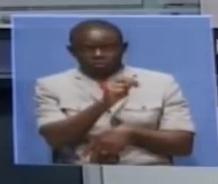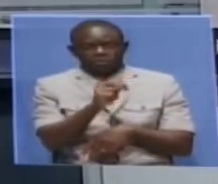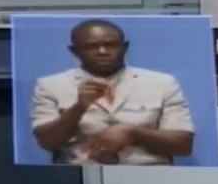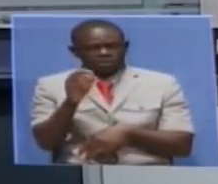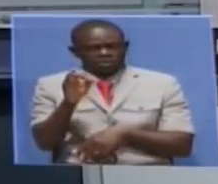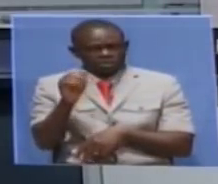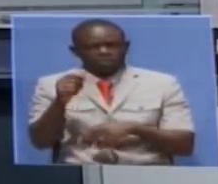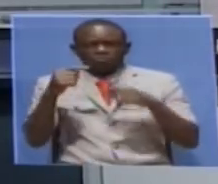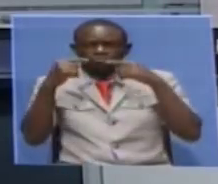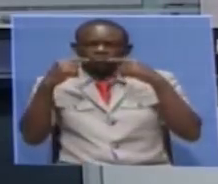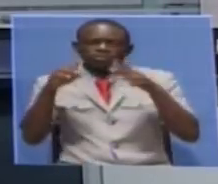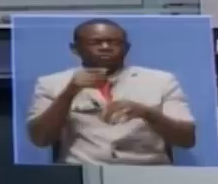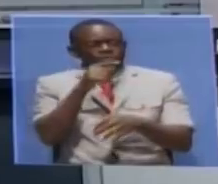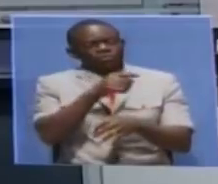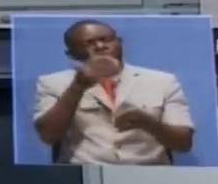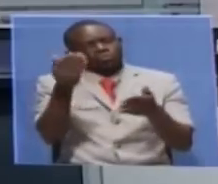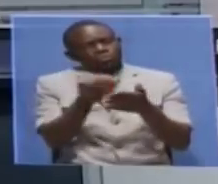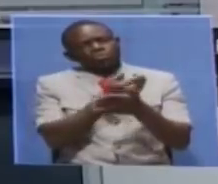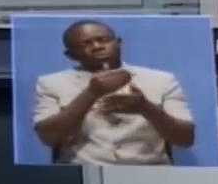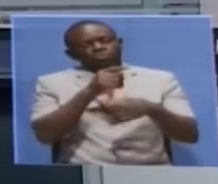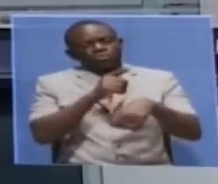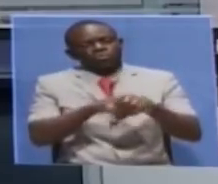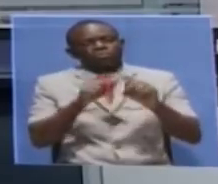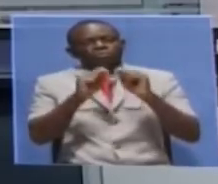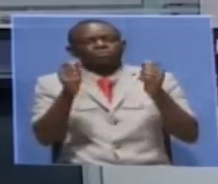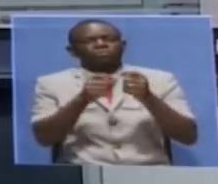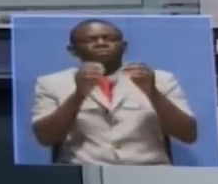the Zambia national football team.